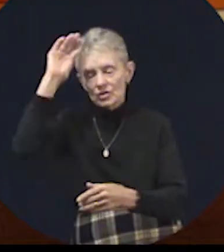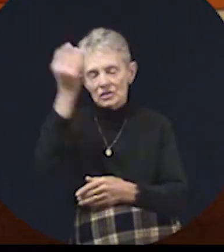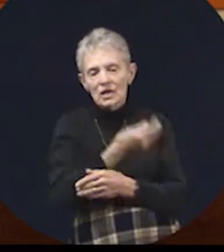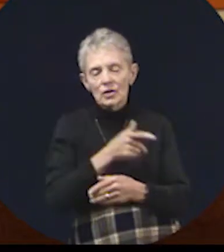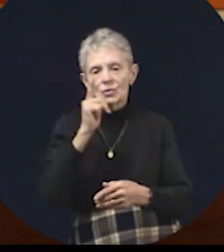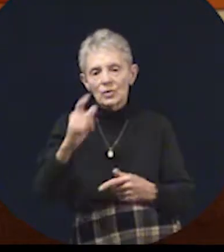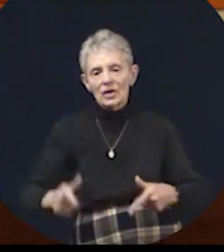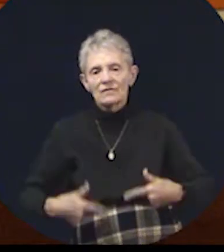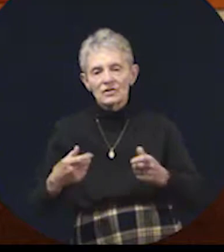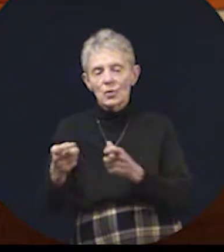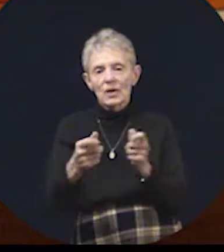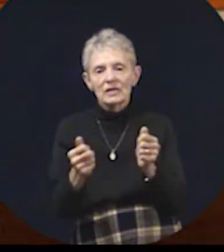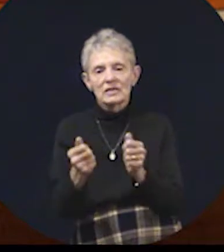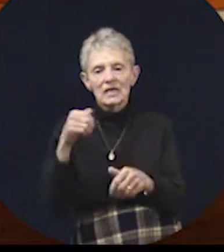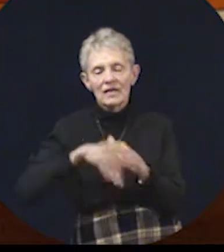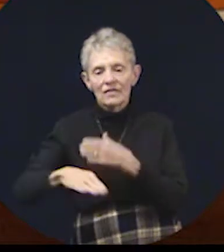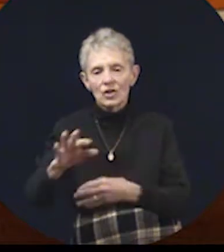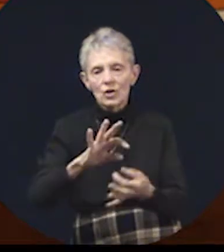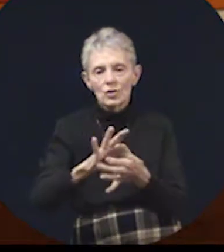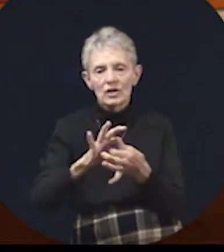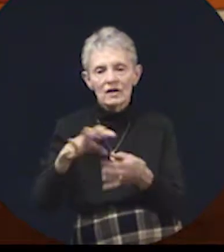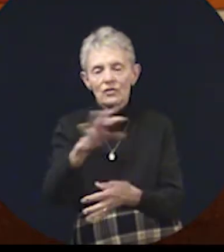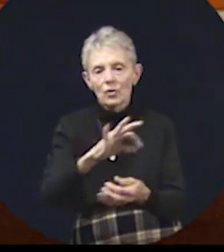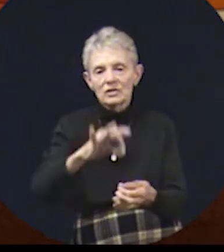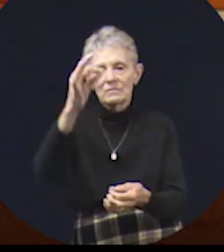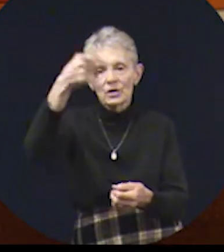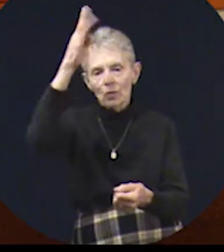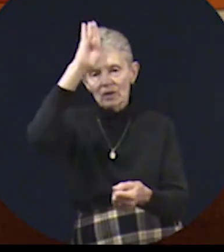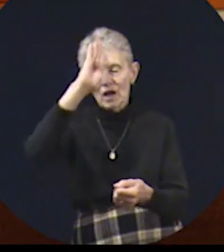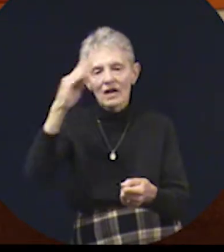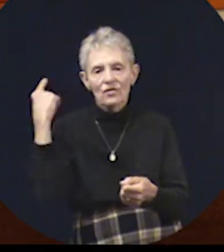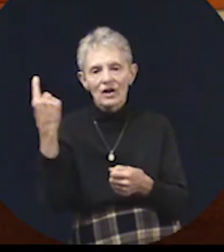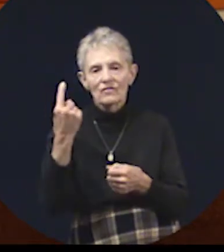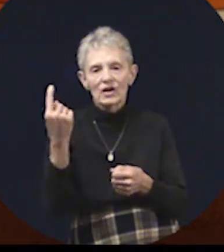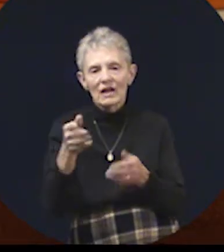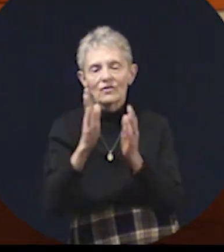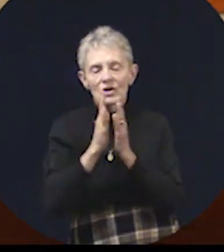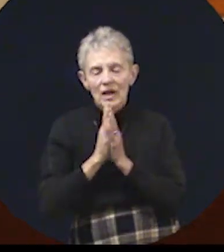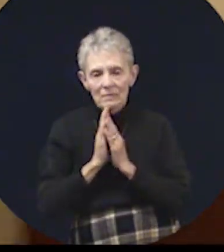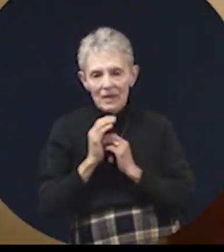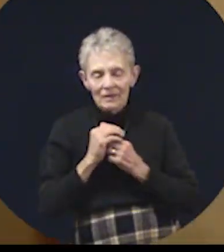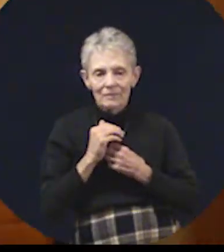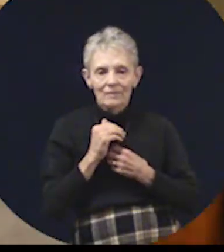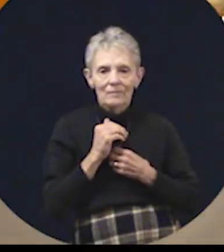Holy Spirit, one God forever and ever. Amen.